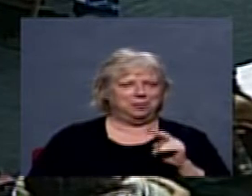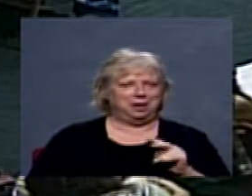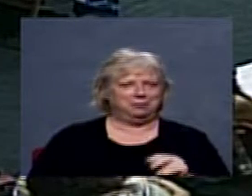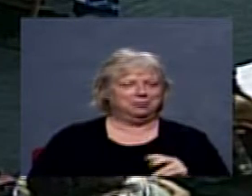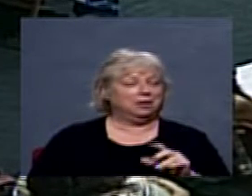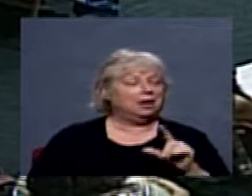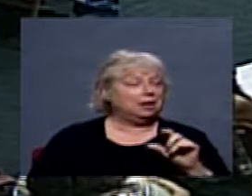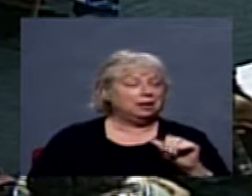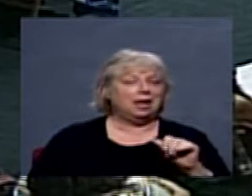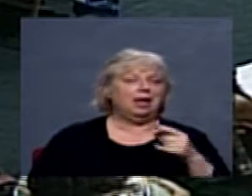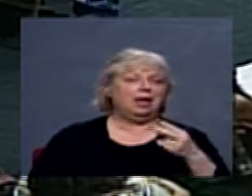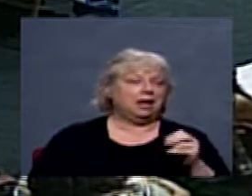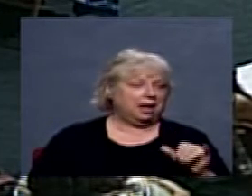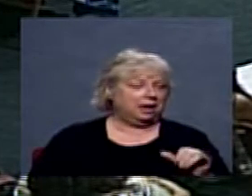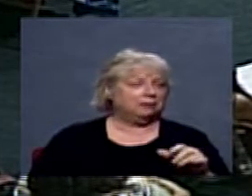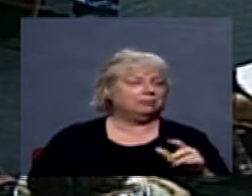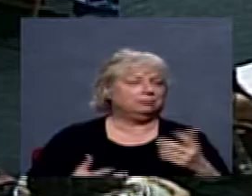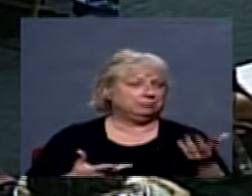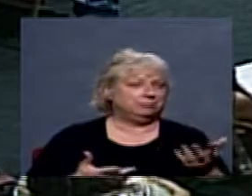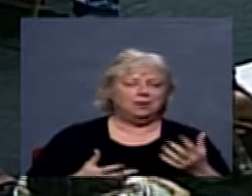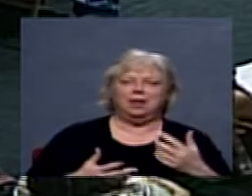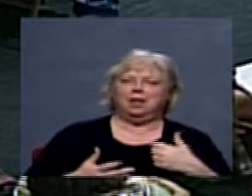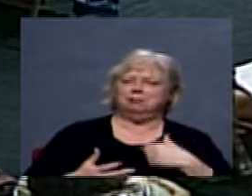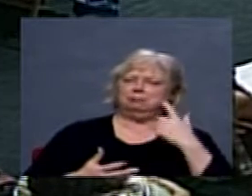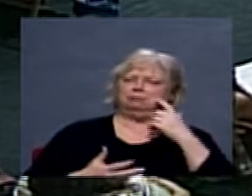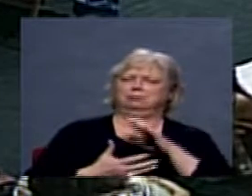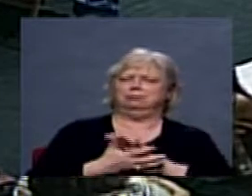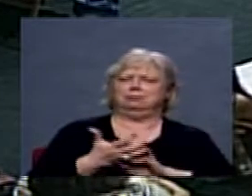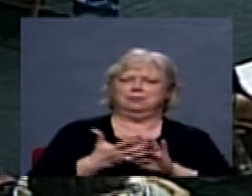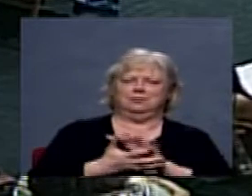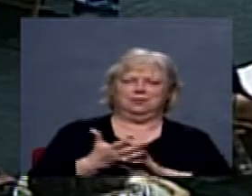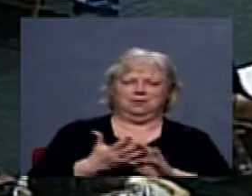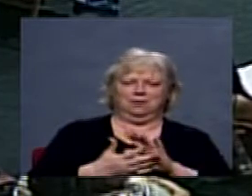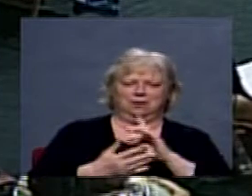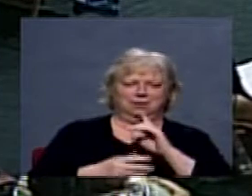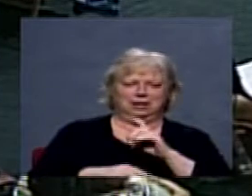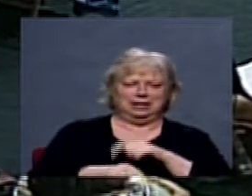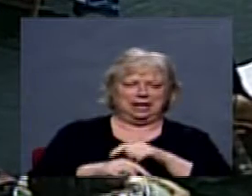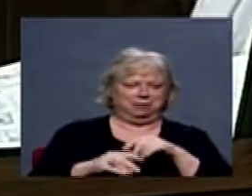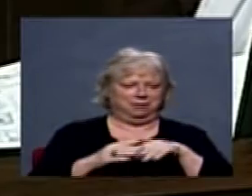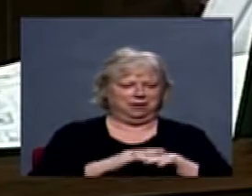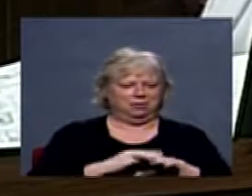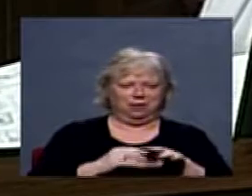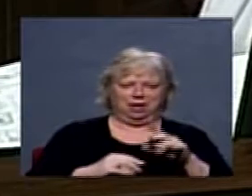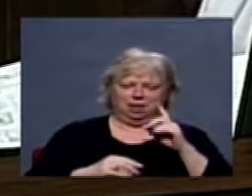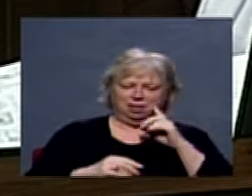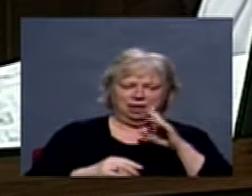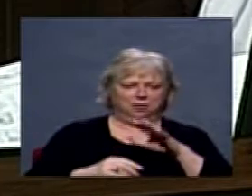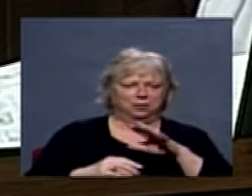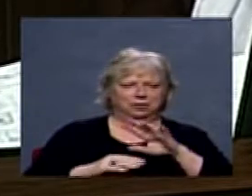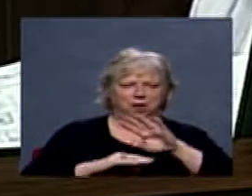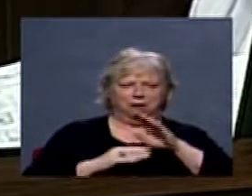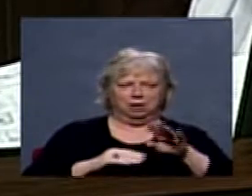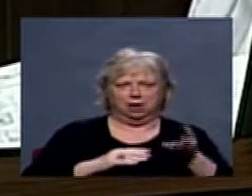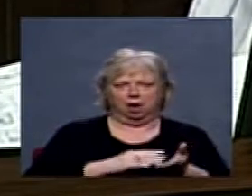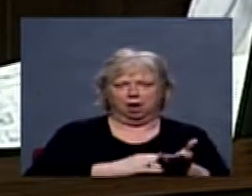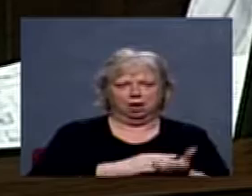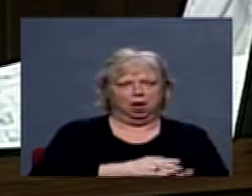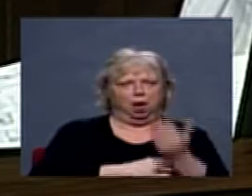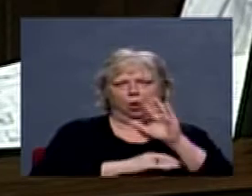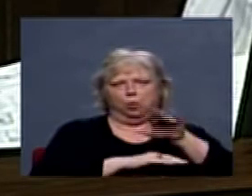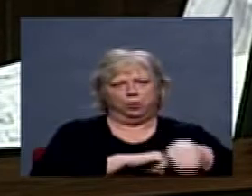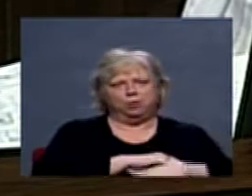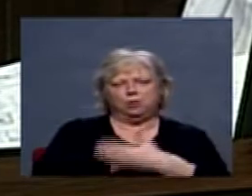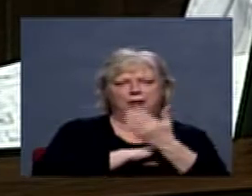Yes, Mr. Leahy? I was kind of confused on the time of entry in this. I thought it was around the clock, but there wouldn't be